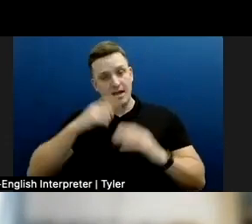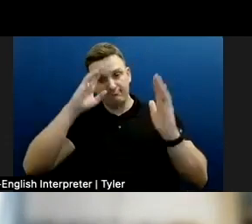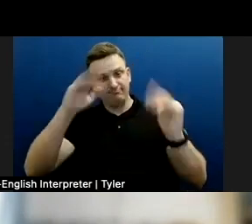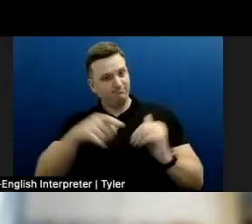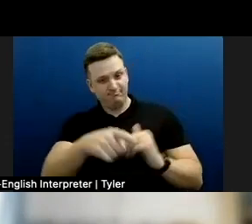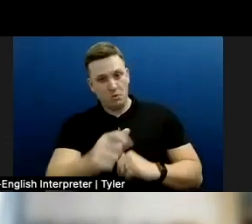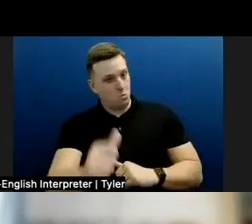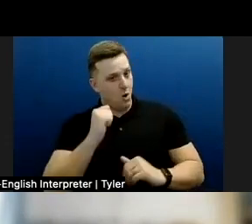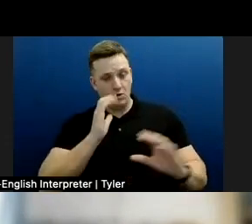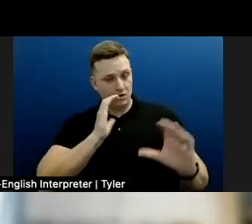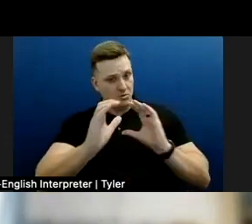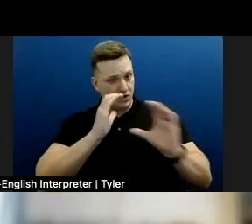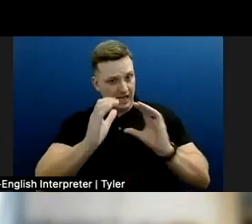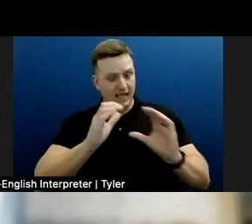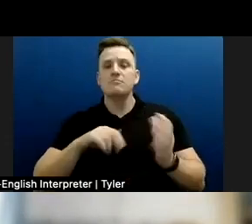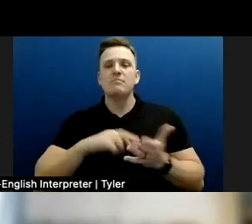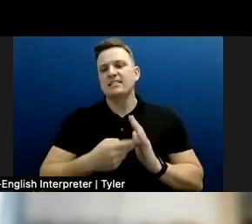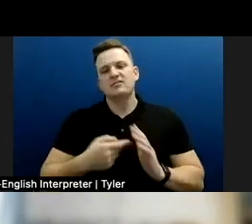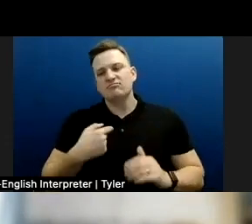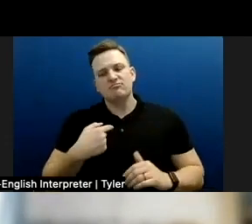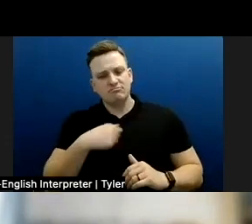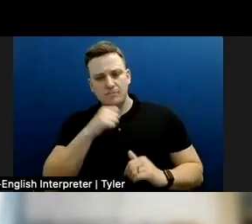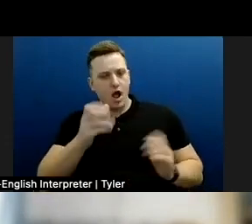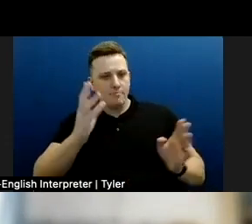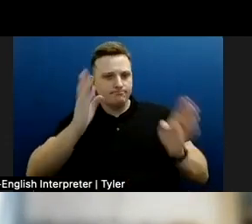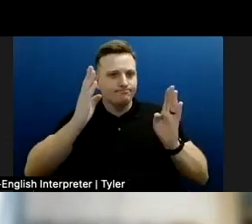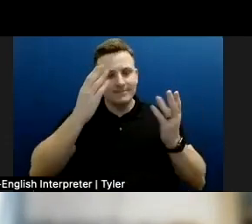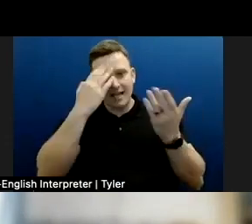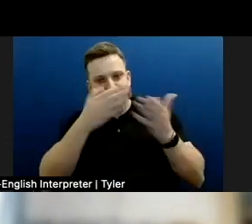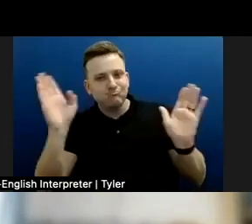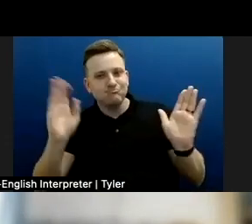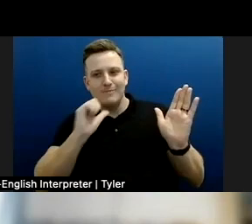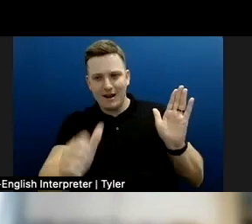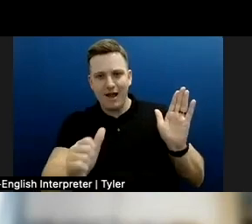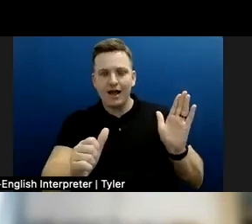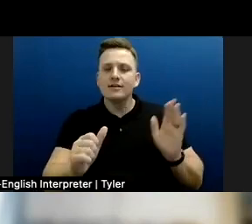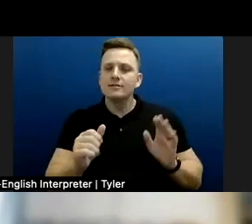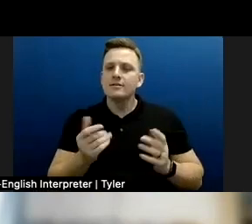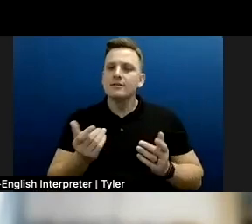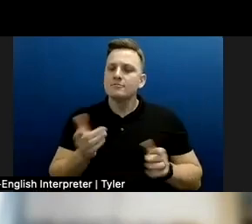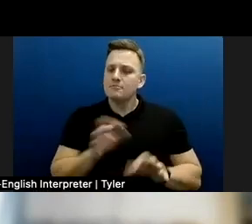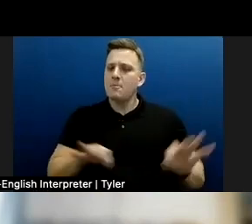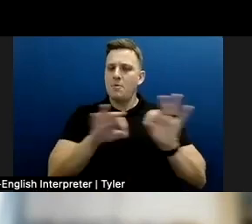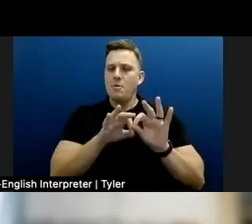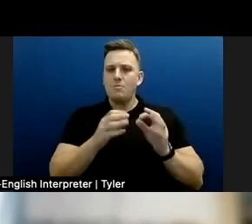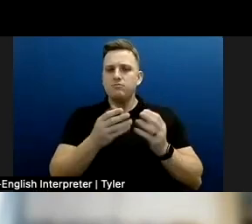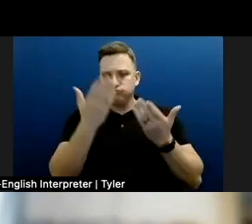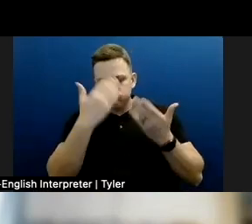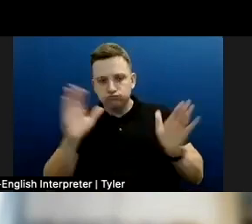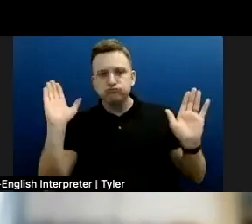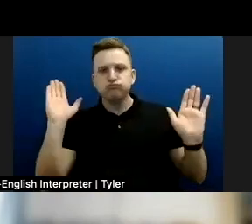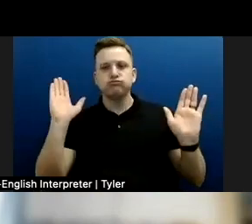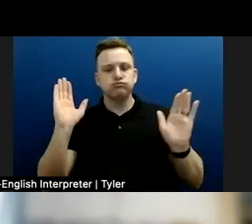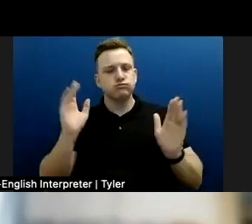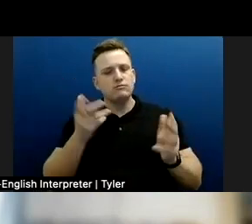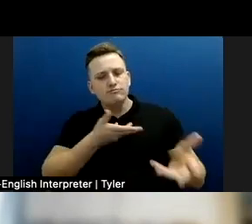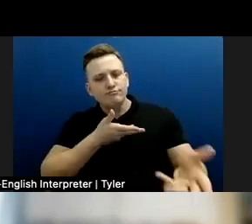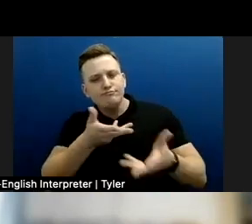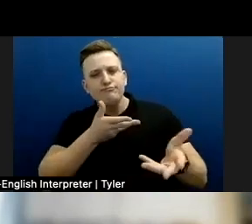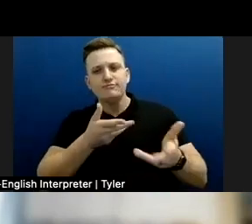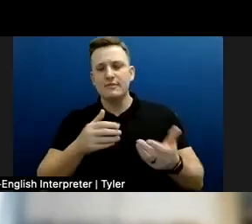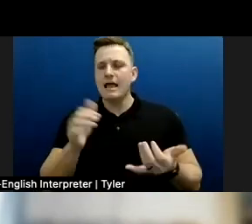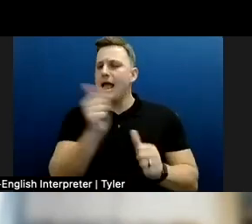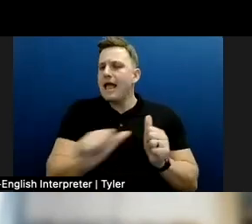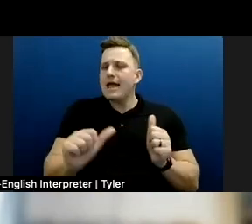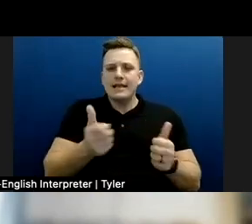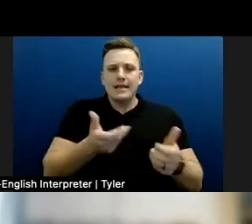we're not really going to be looking out for communication overtures and kind of invitations to interact.